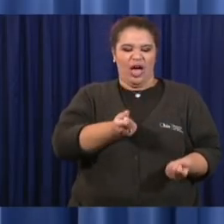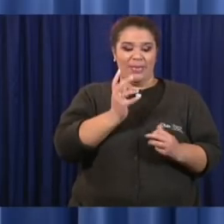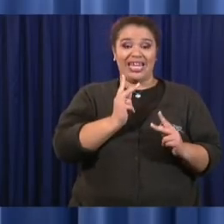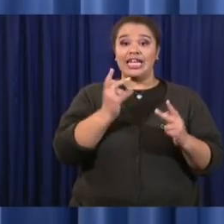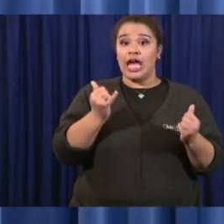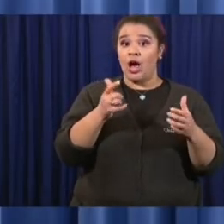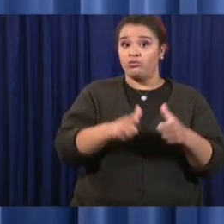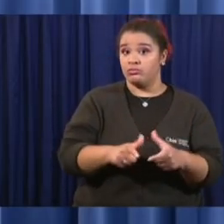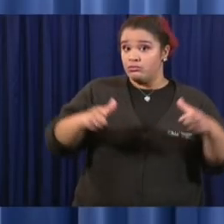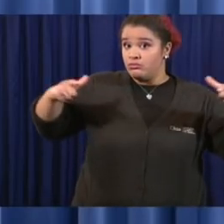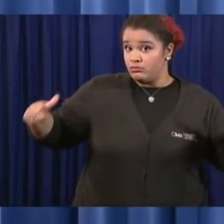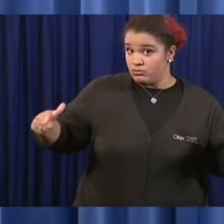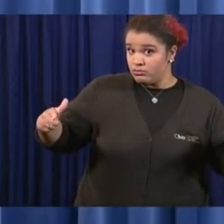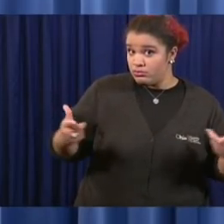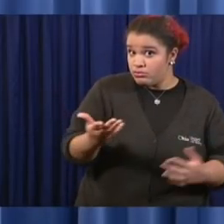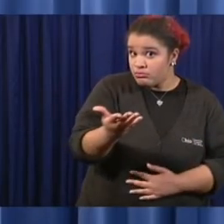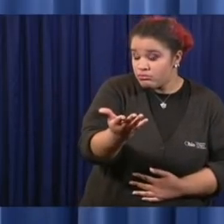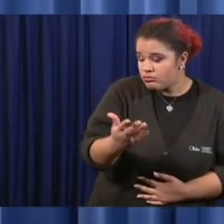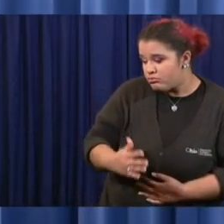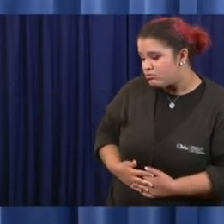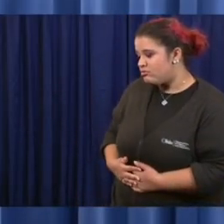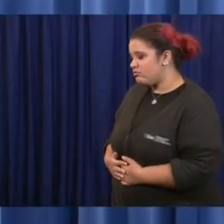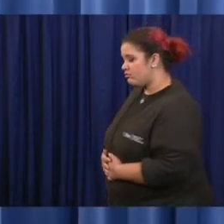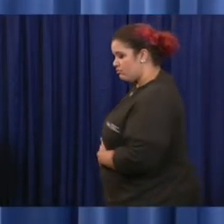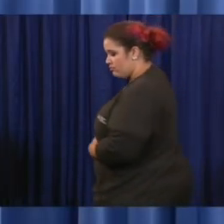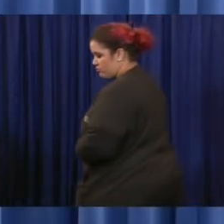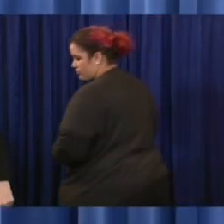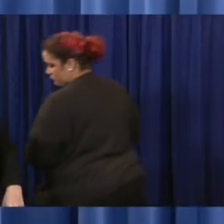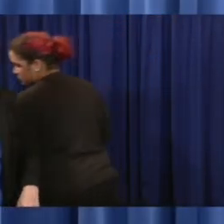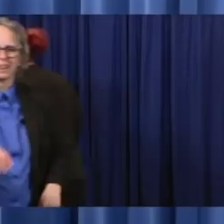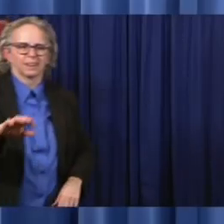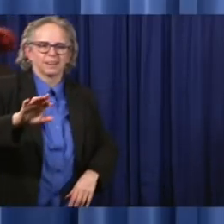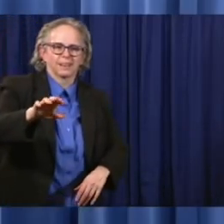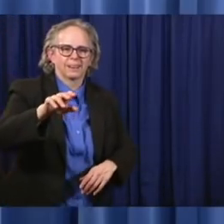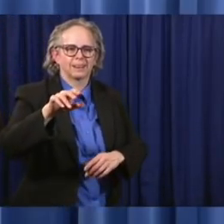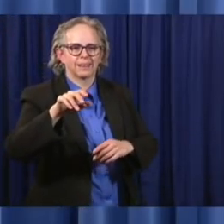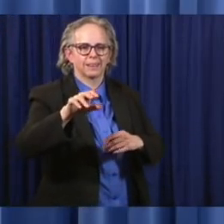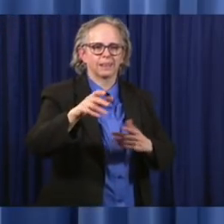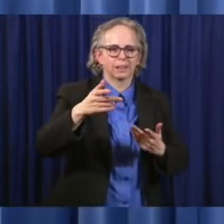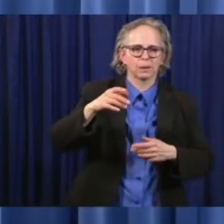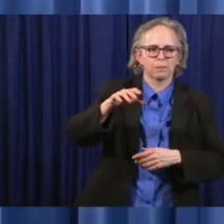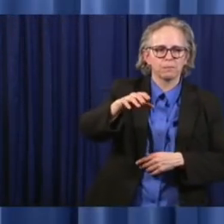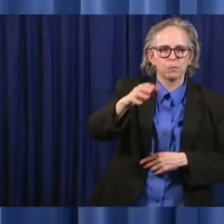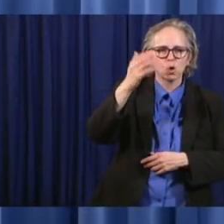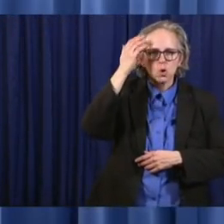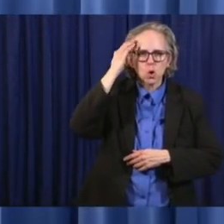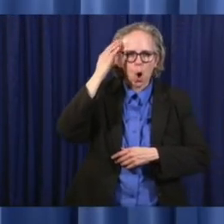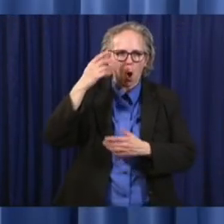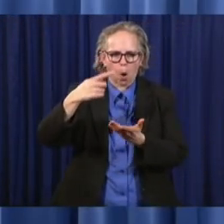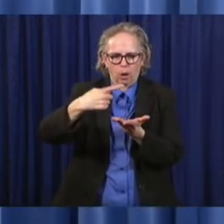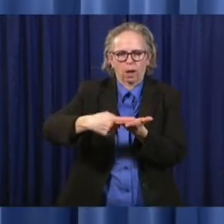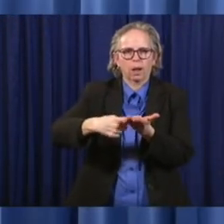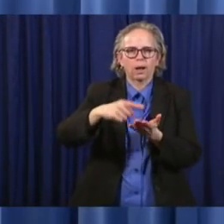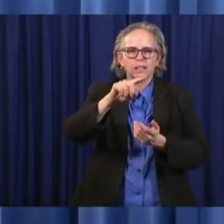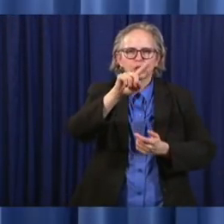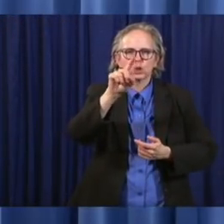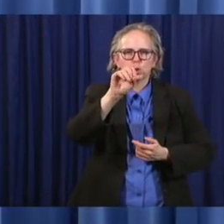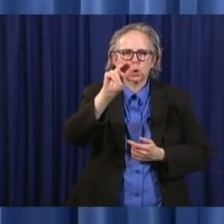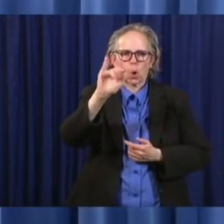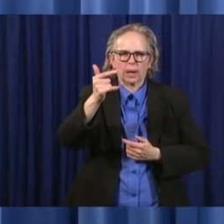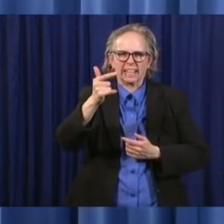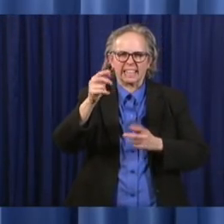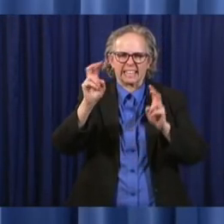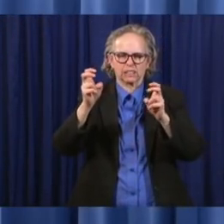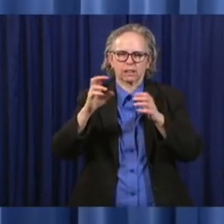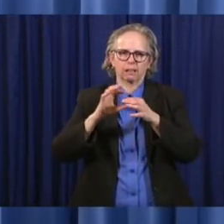going to be a zoning issue or an issue that they're going to have to take up with their local unit of government, whether they can expand that or not. As